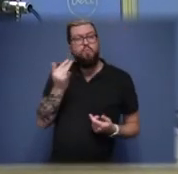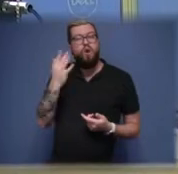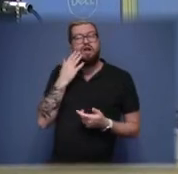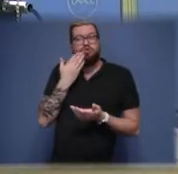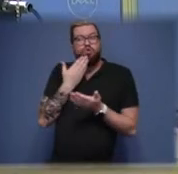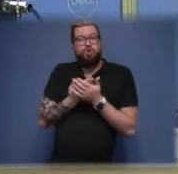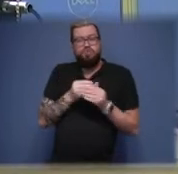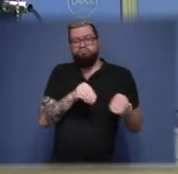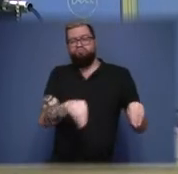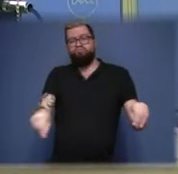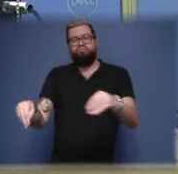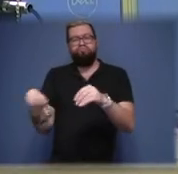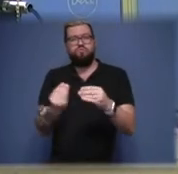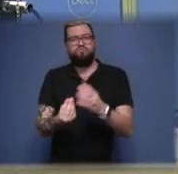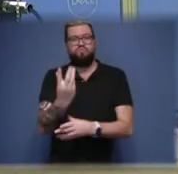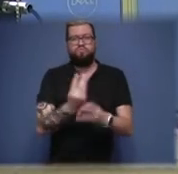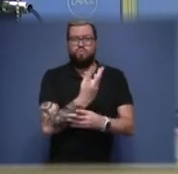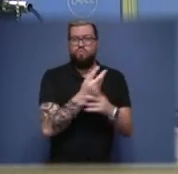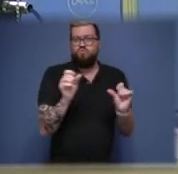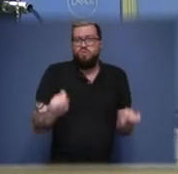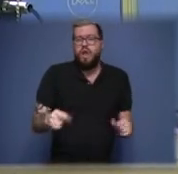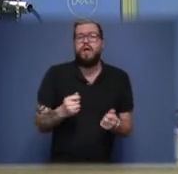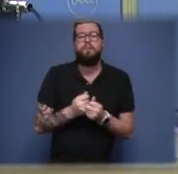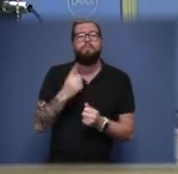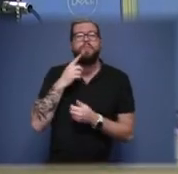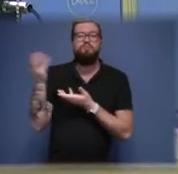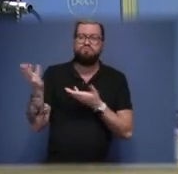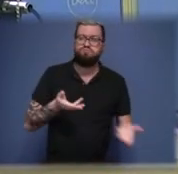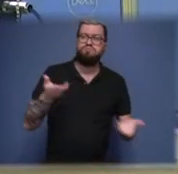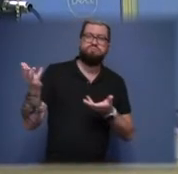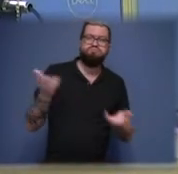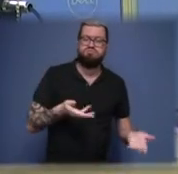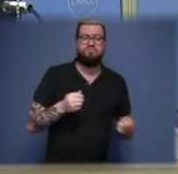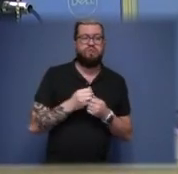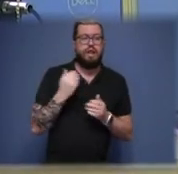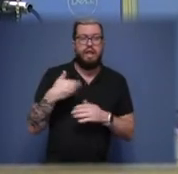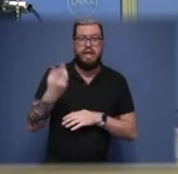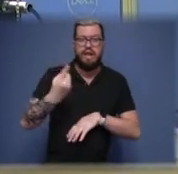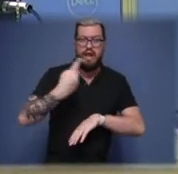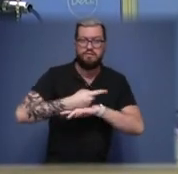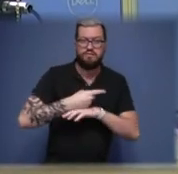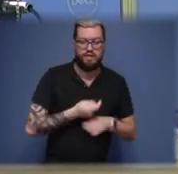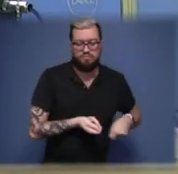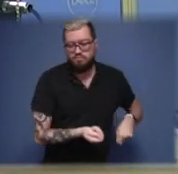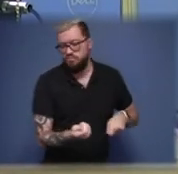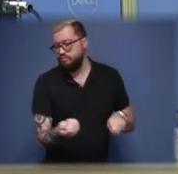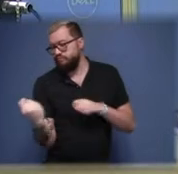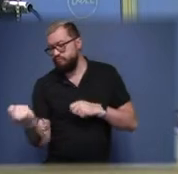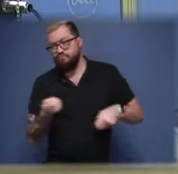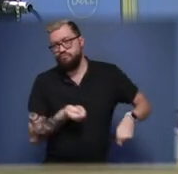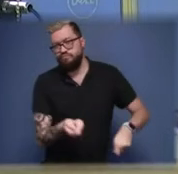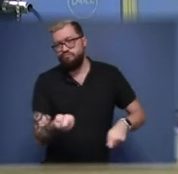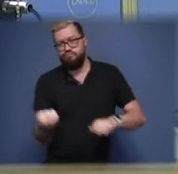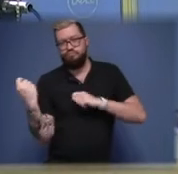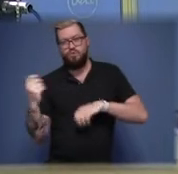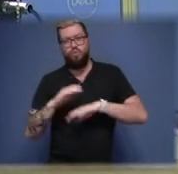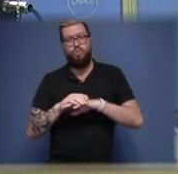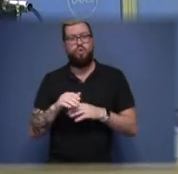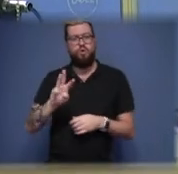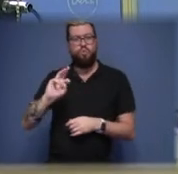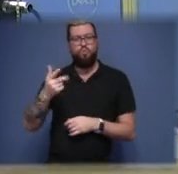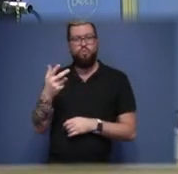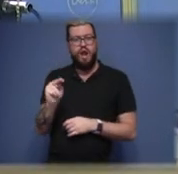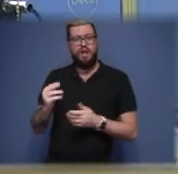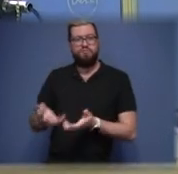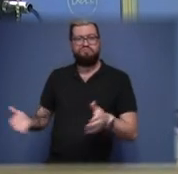fertilizer. And he would bring it back, and the next day he would shovel the chicken manure on wagons. I couldn't help him. I